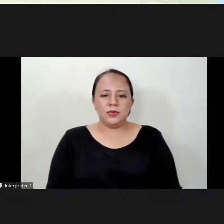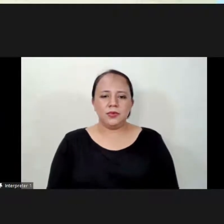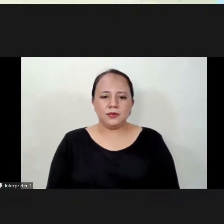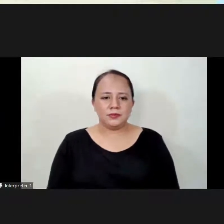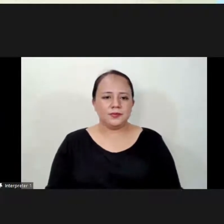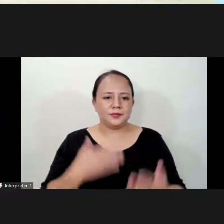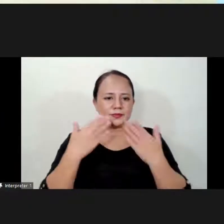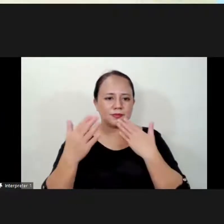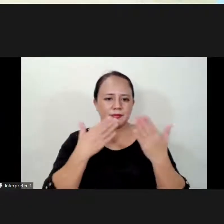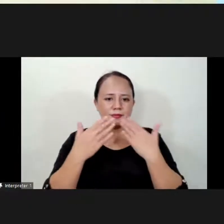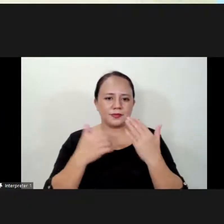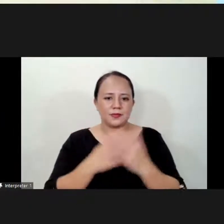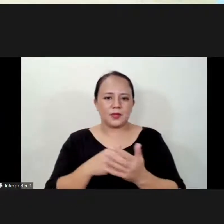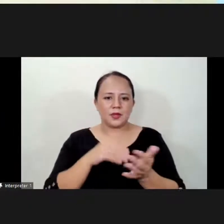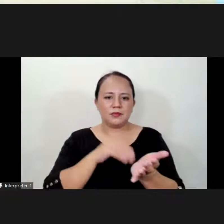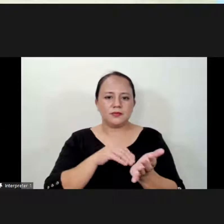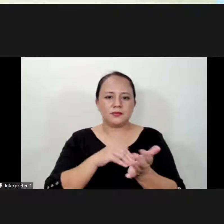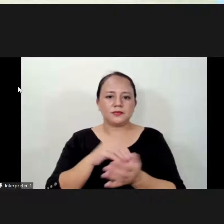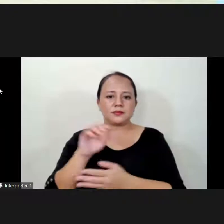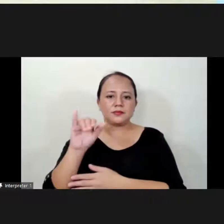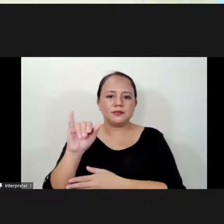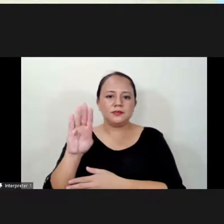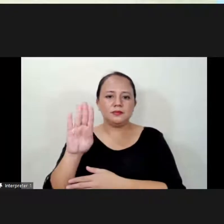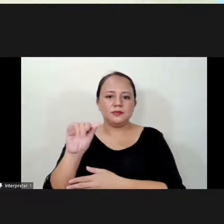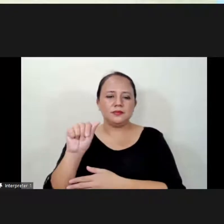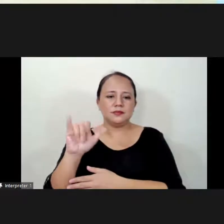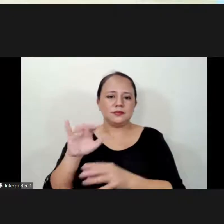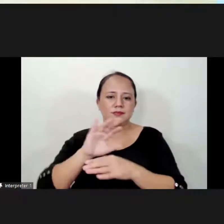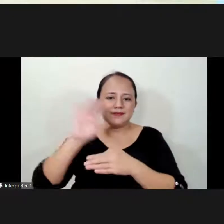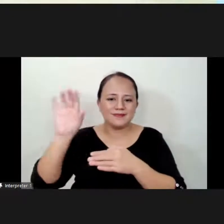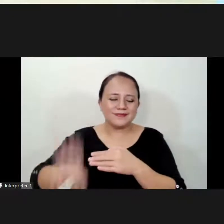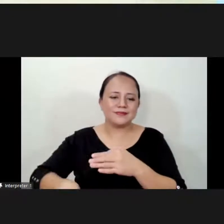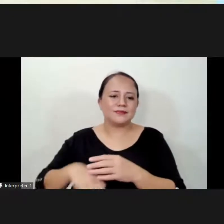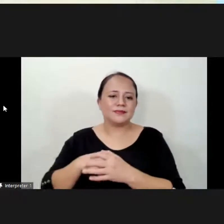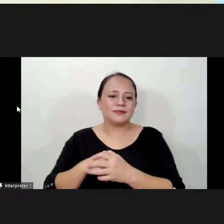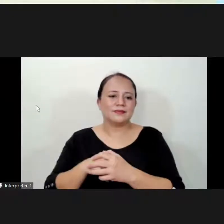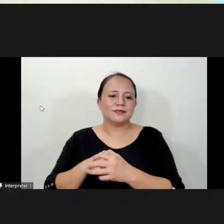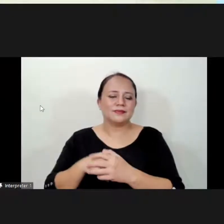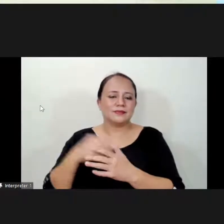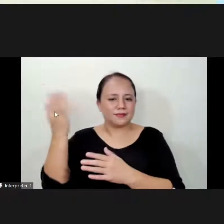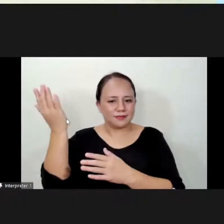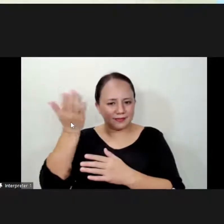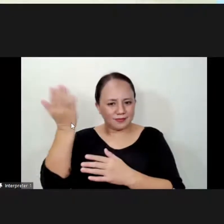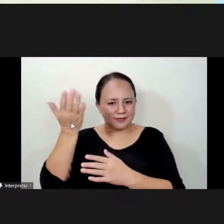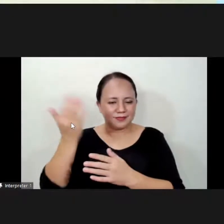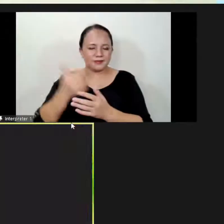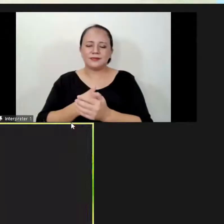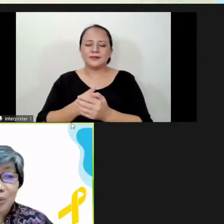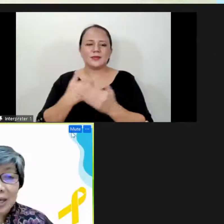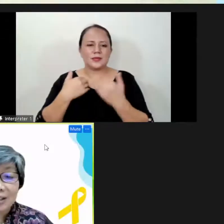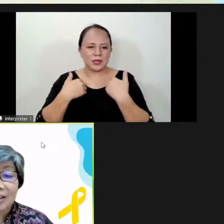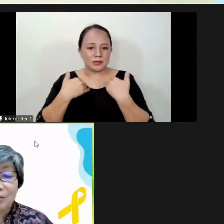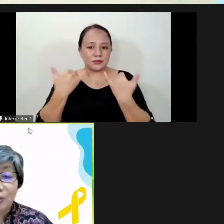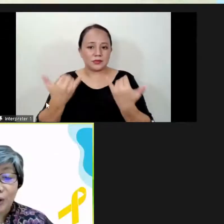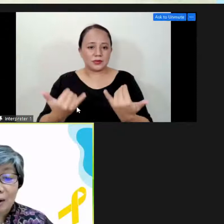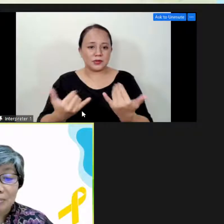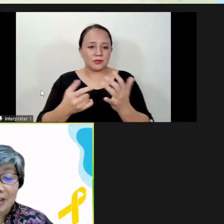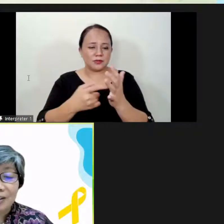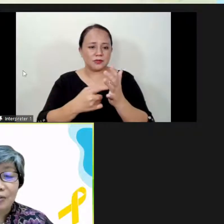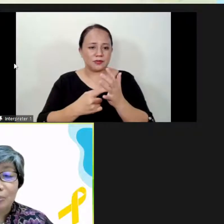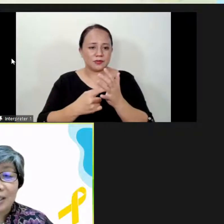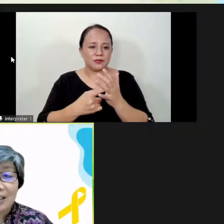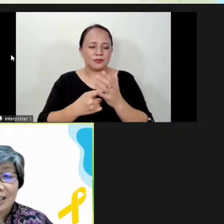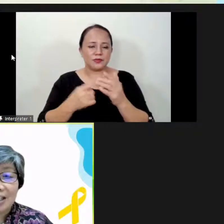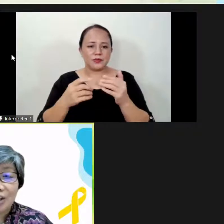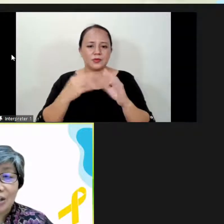Thank you very much, Dr. Andre Ilbawi, for a very comprehensive presentation. There are now requests for